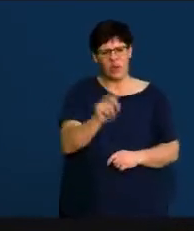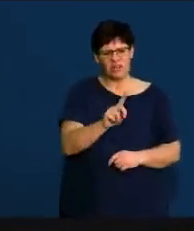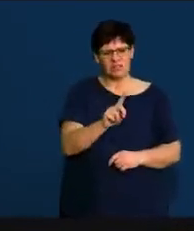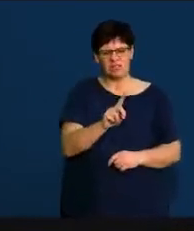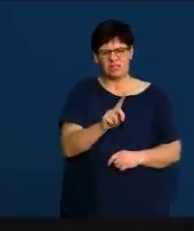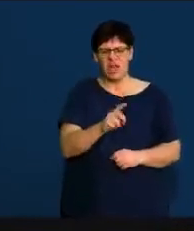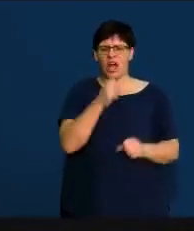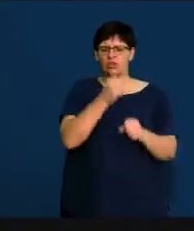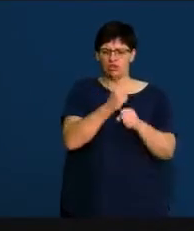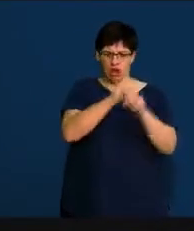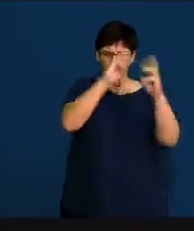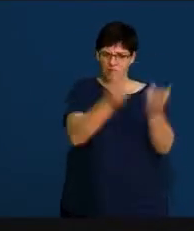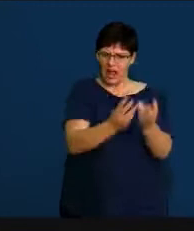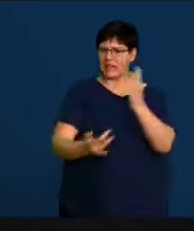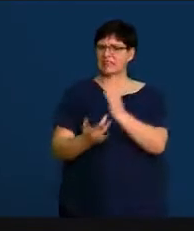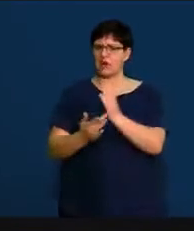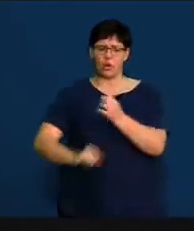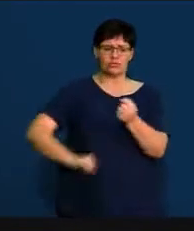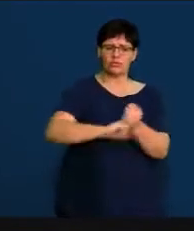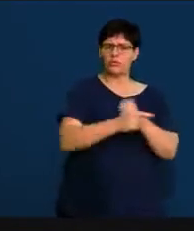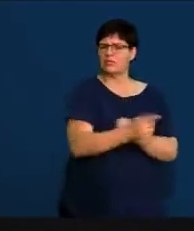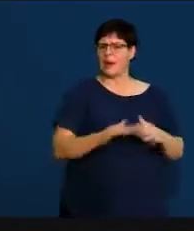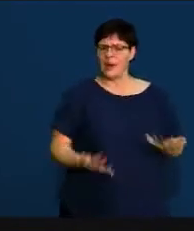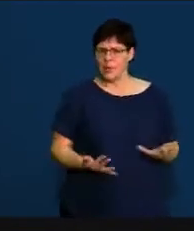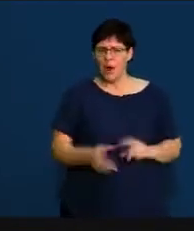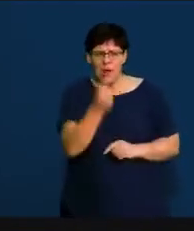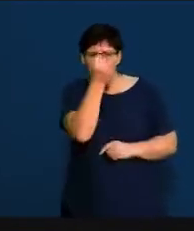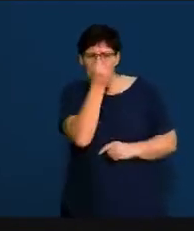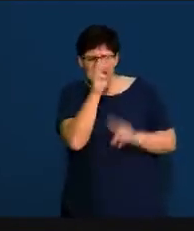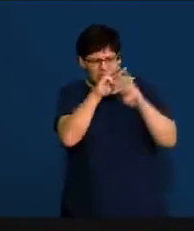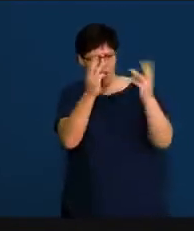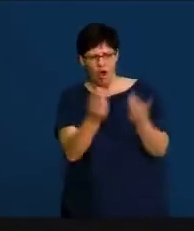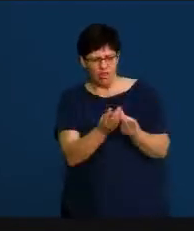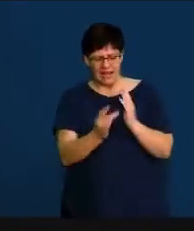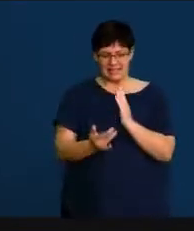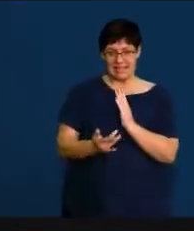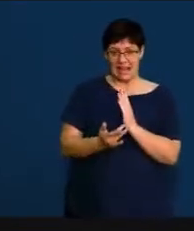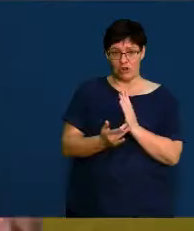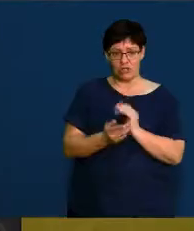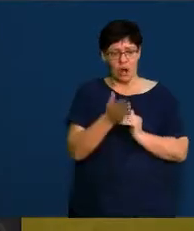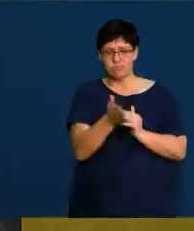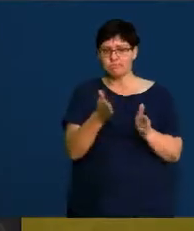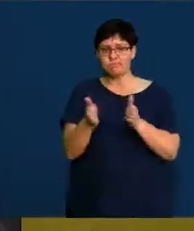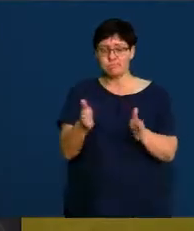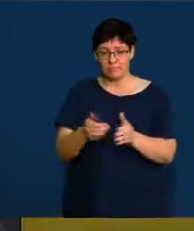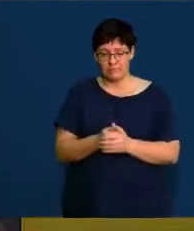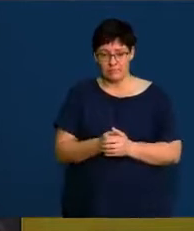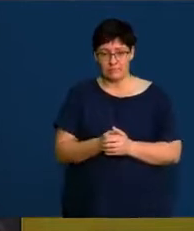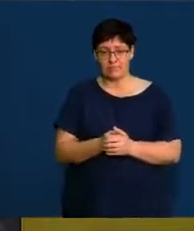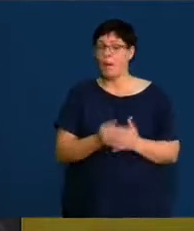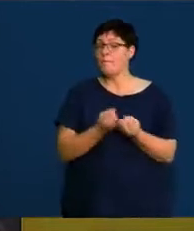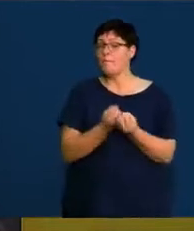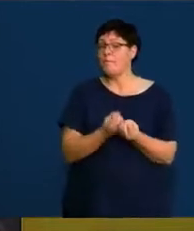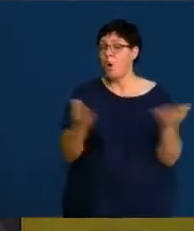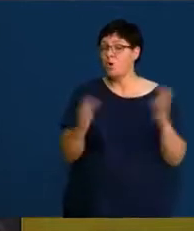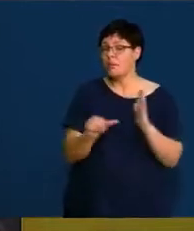supports geography. How we understand the earth in terms of what technologies are there. Most